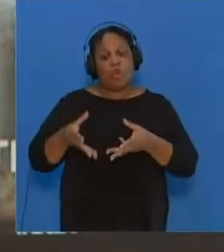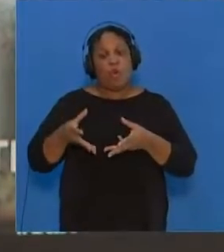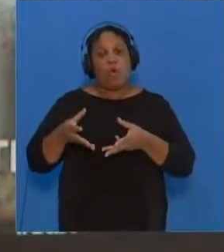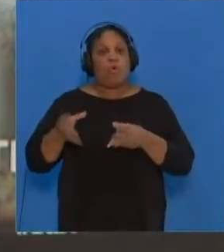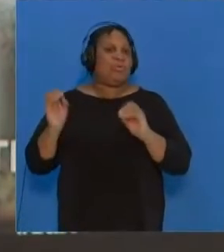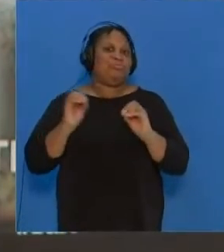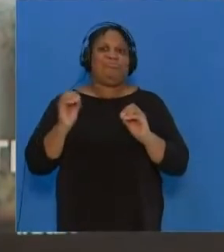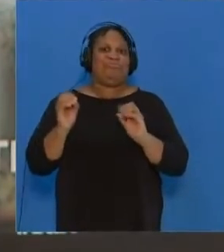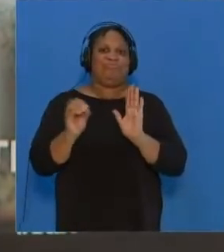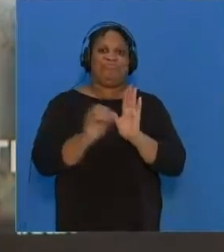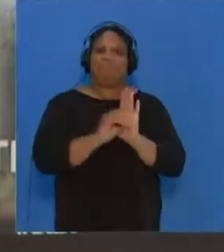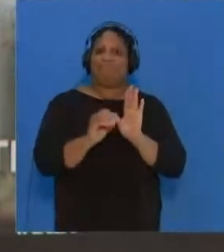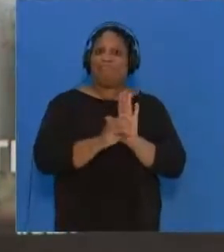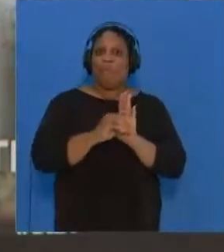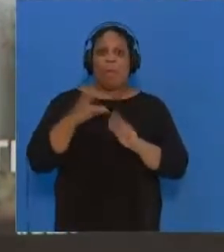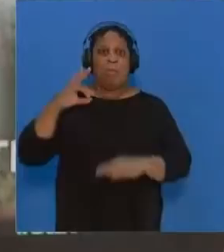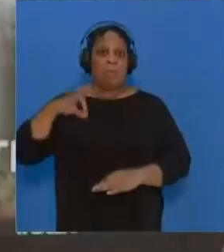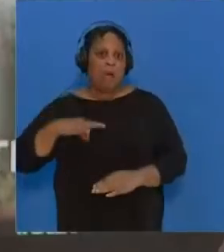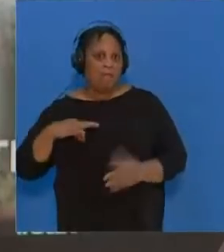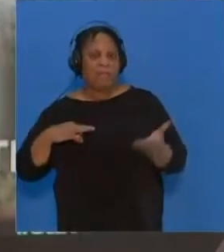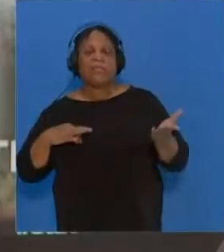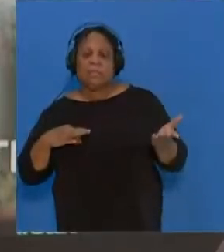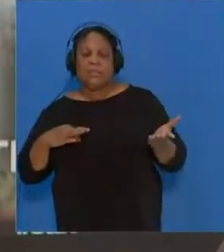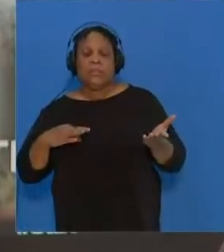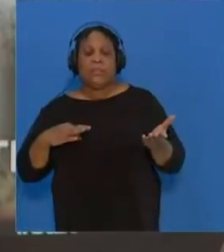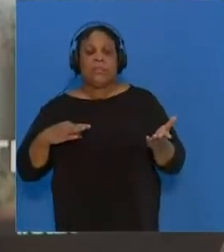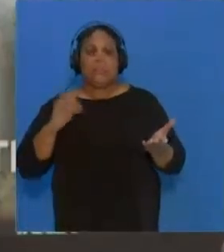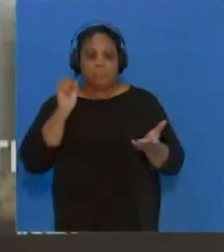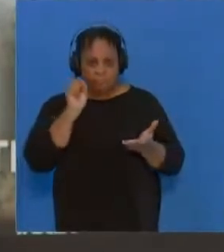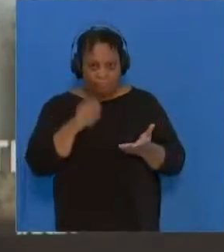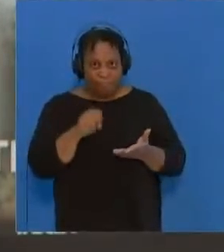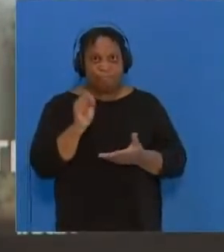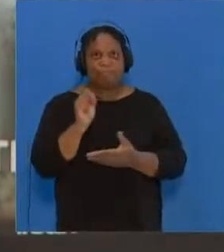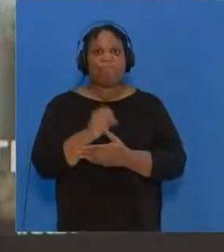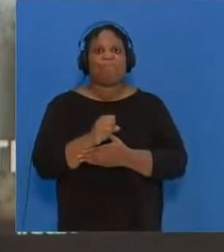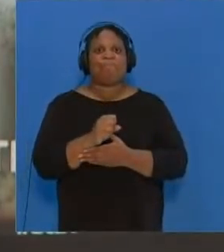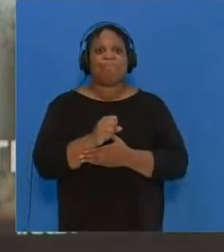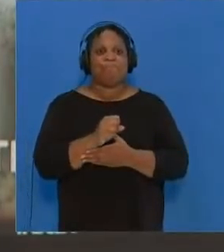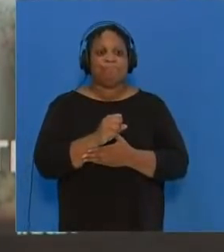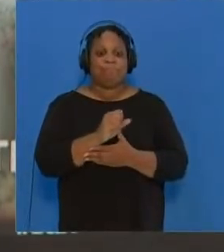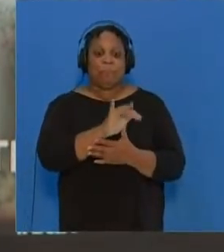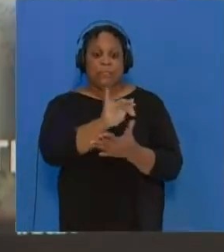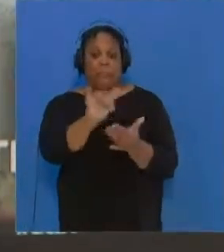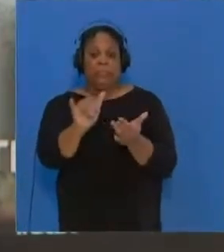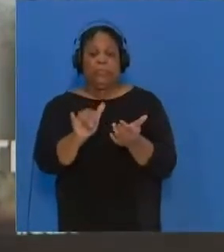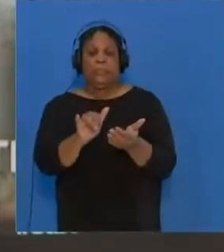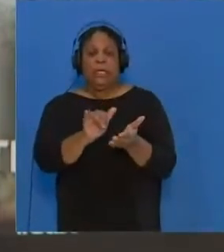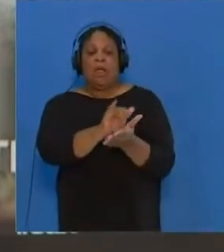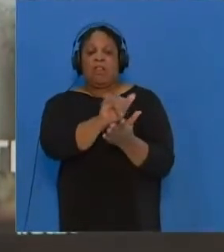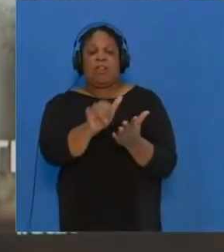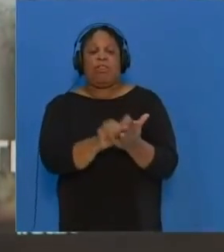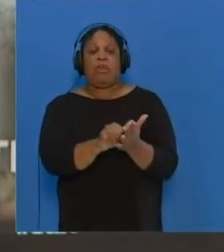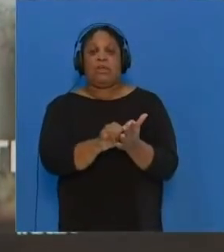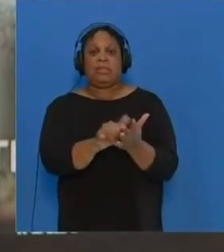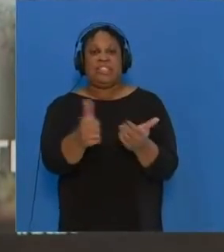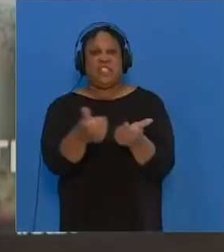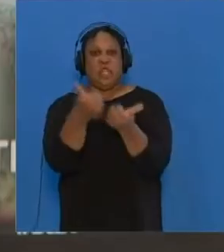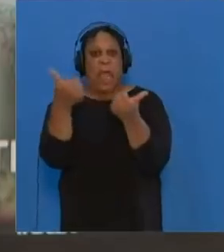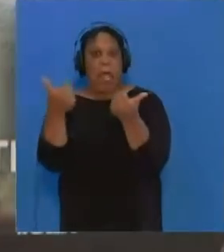minimal profit during the time. You understand what I'm saying? So these are the challenges that various